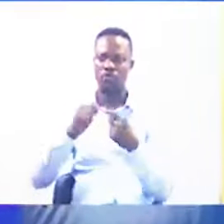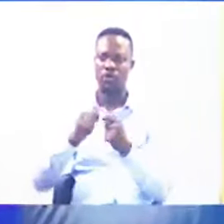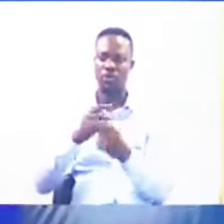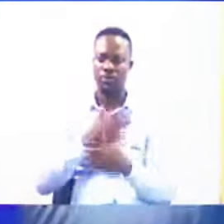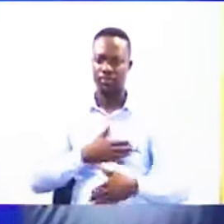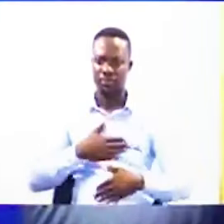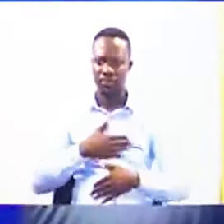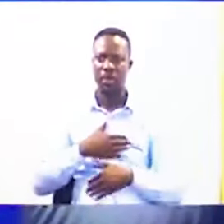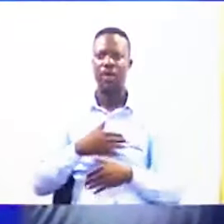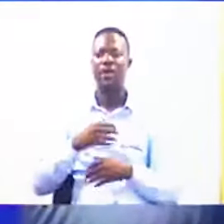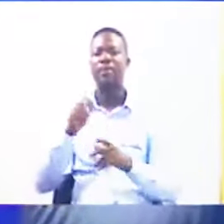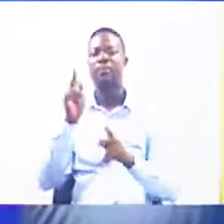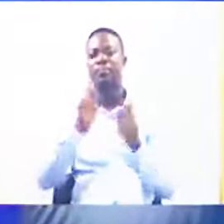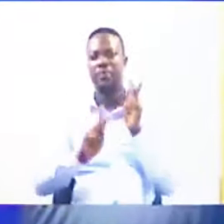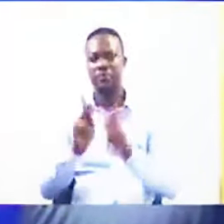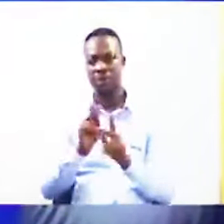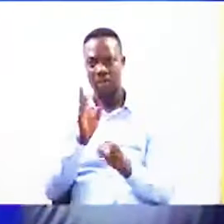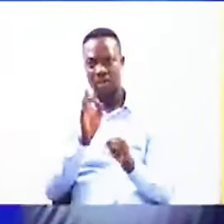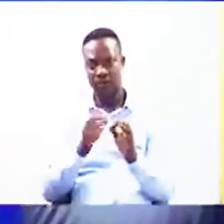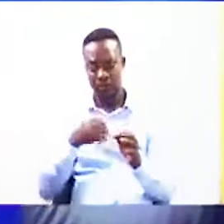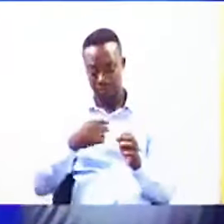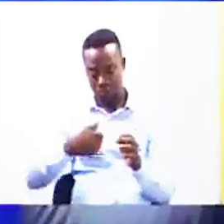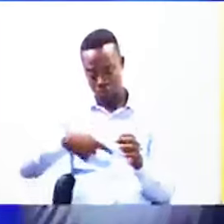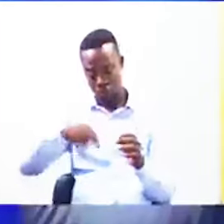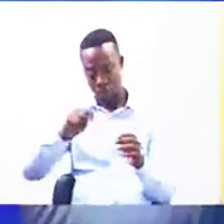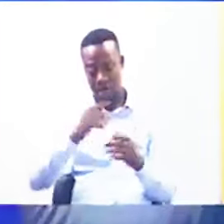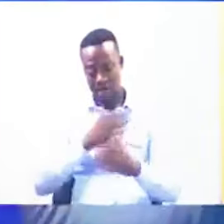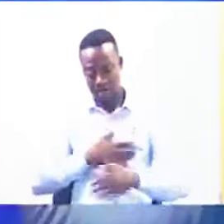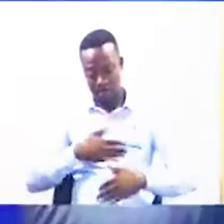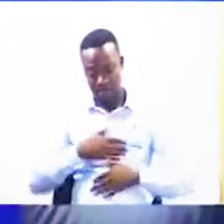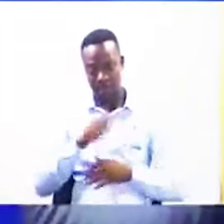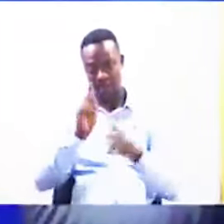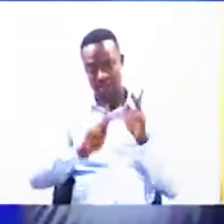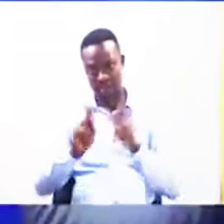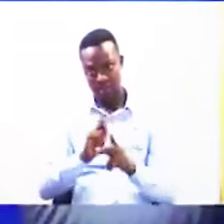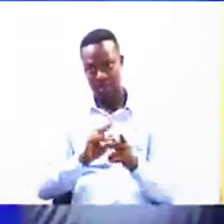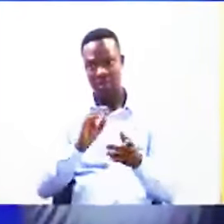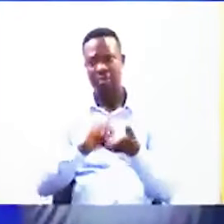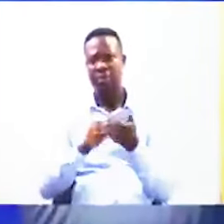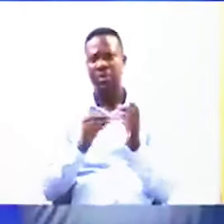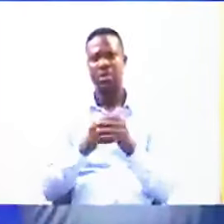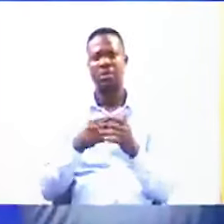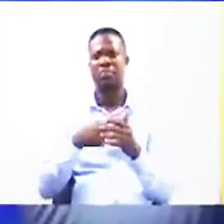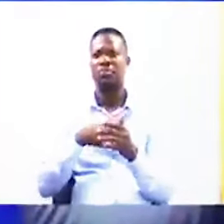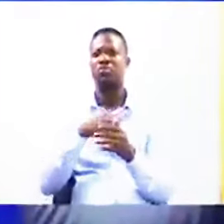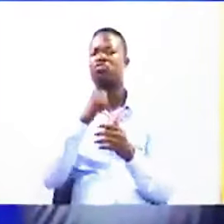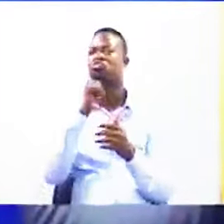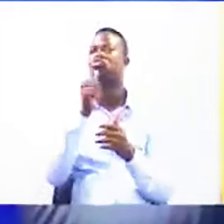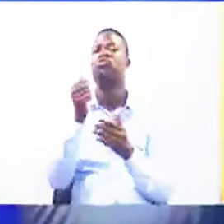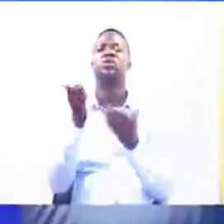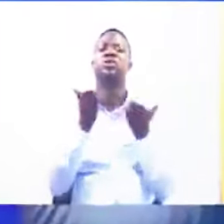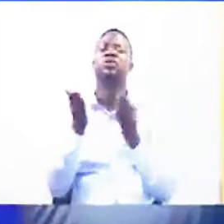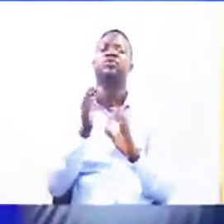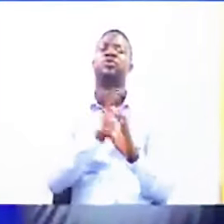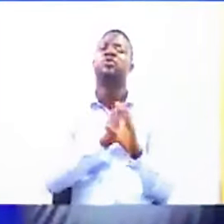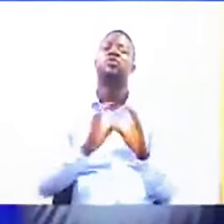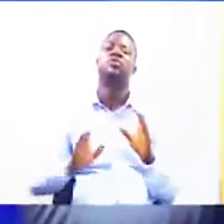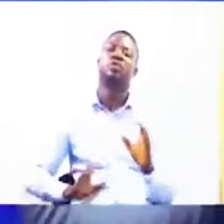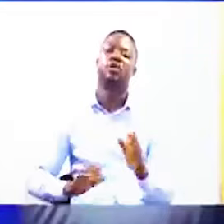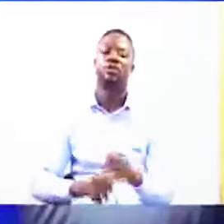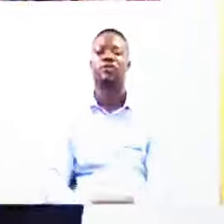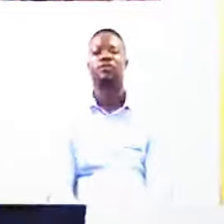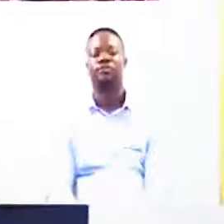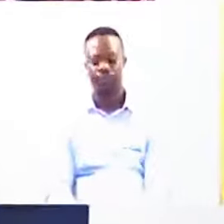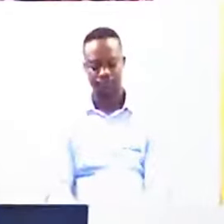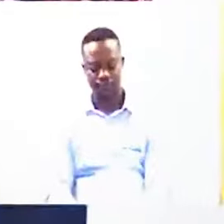people? If I were still trying to please people, I would not be a servant of Christ. Na